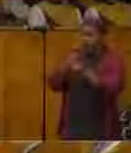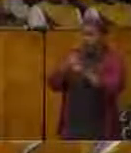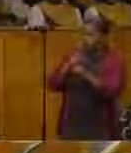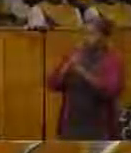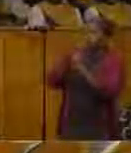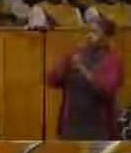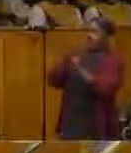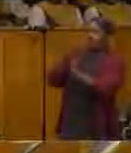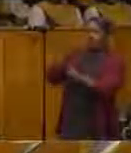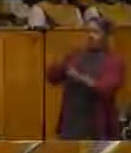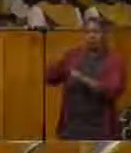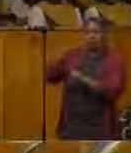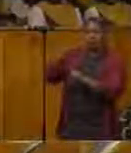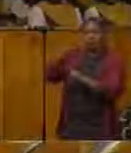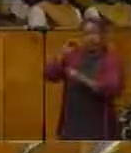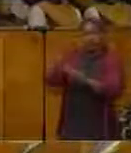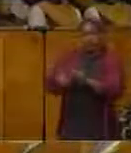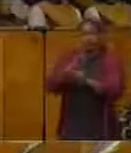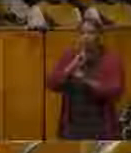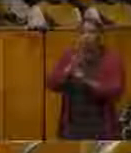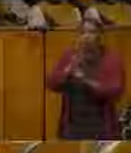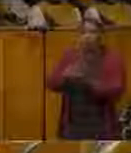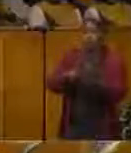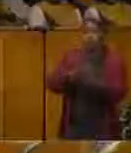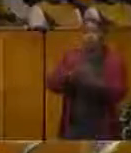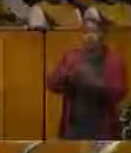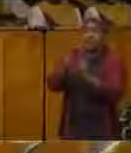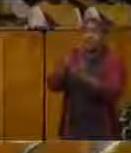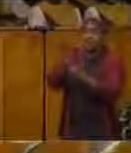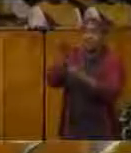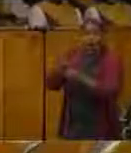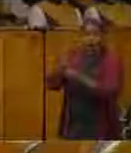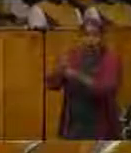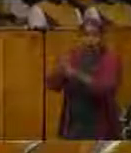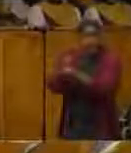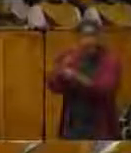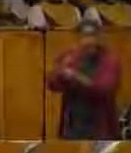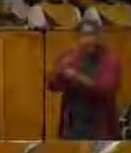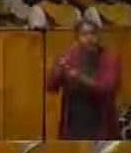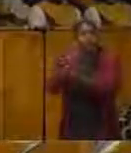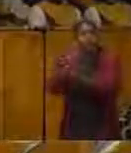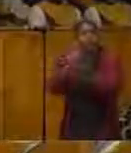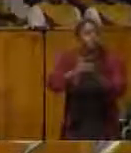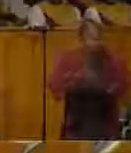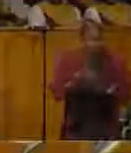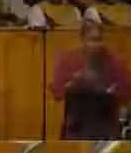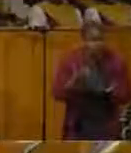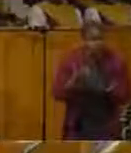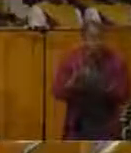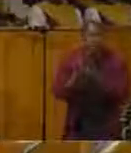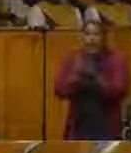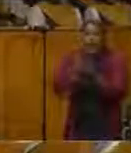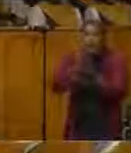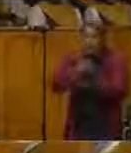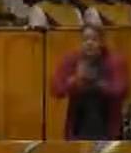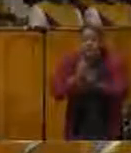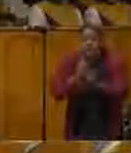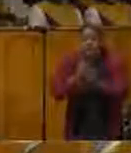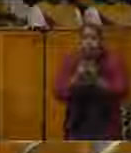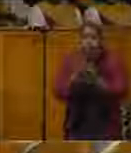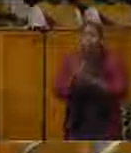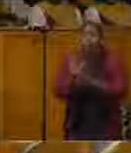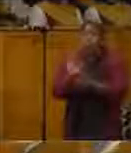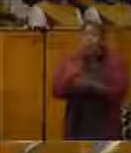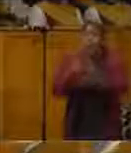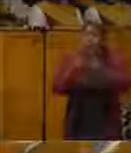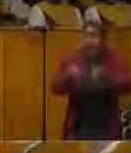in order to give God correctly, you've got to budget. And budgeting is getting your household